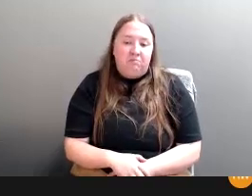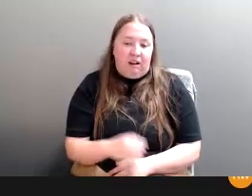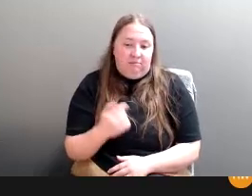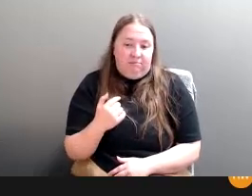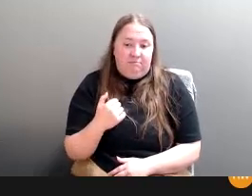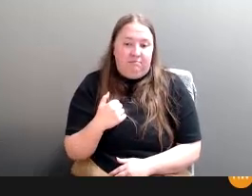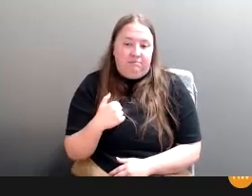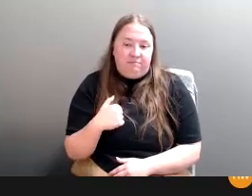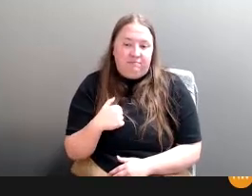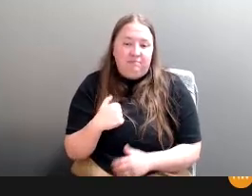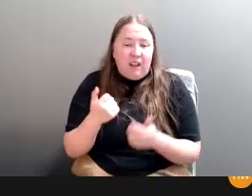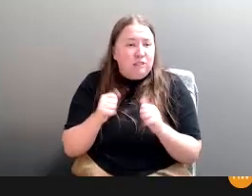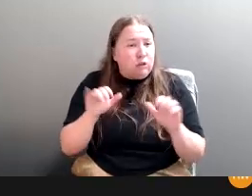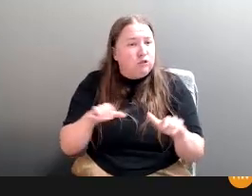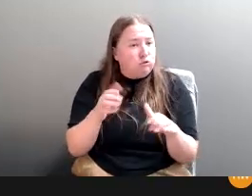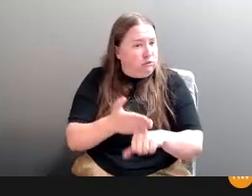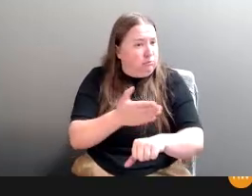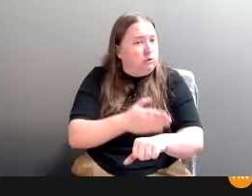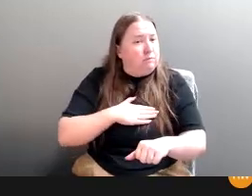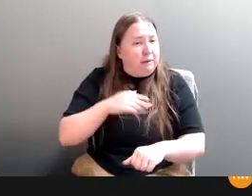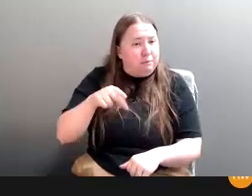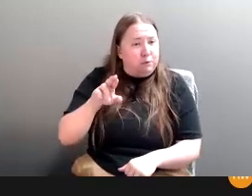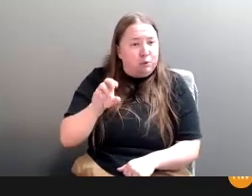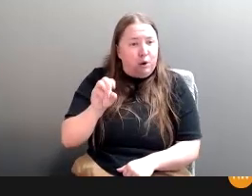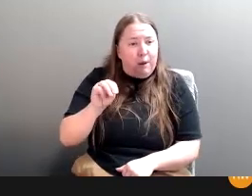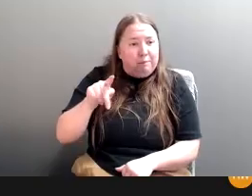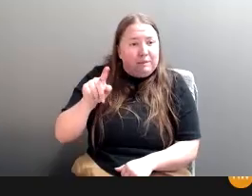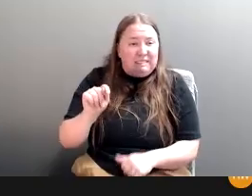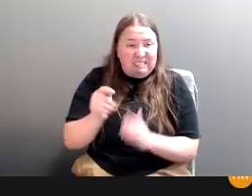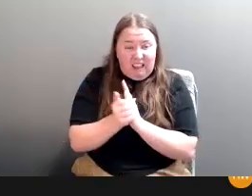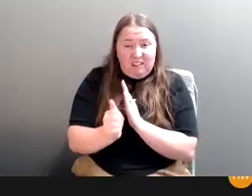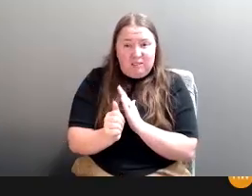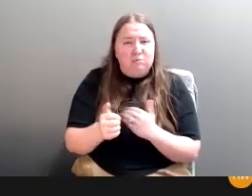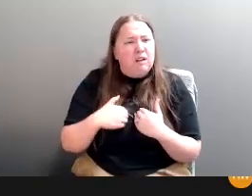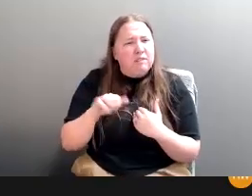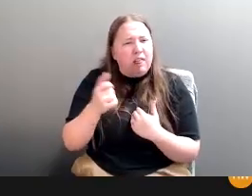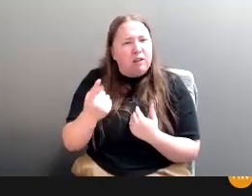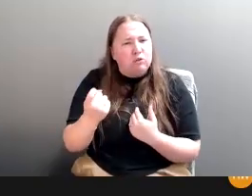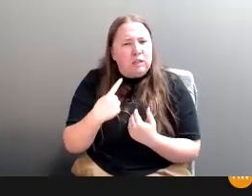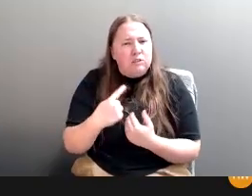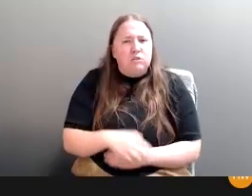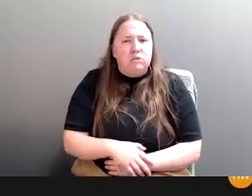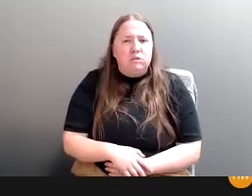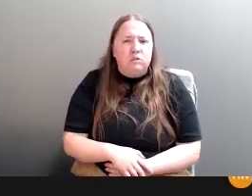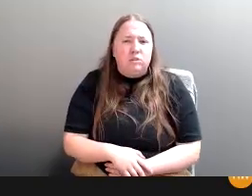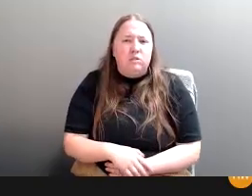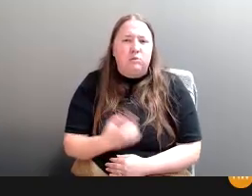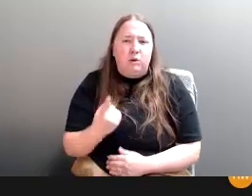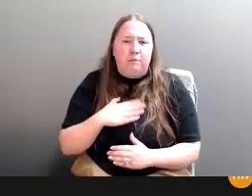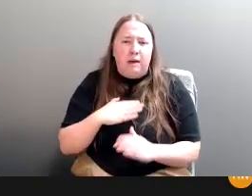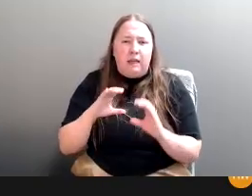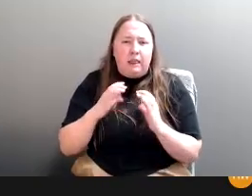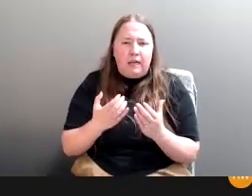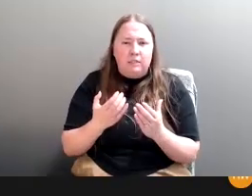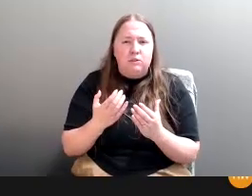least point to that I really try to do. Um, let's see, do we have another question? One of my classes,